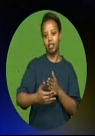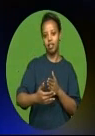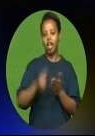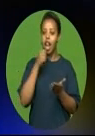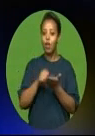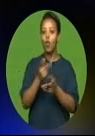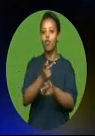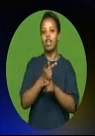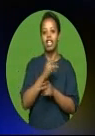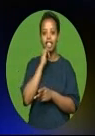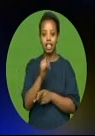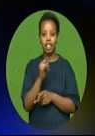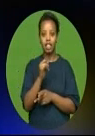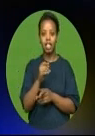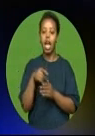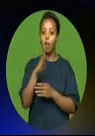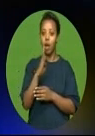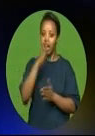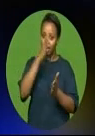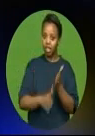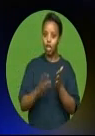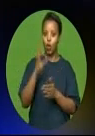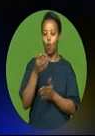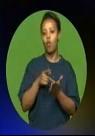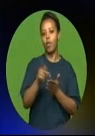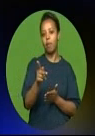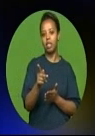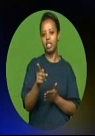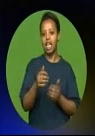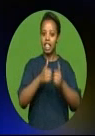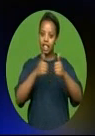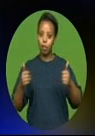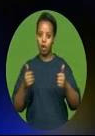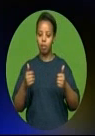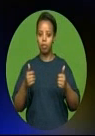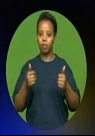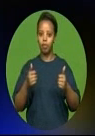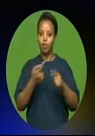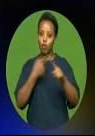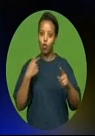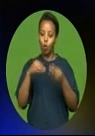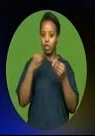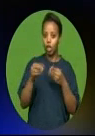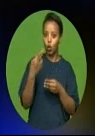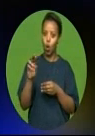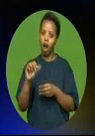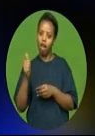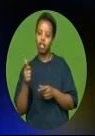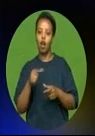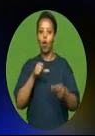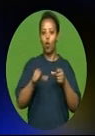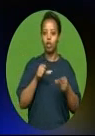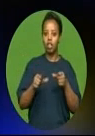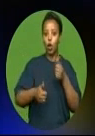Letter of credit is a bank undertaking of payment separate from sales or other contracts